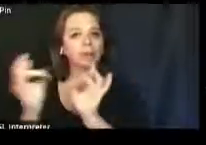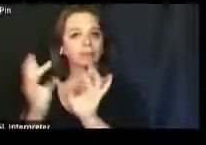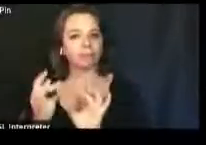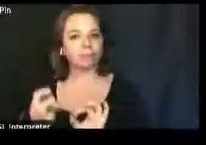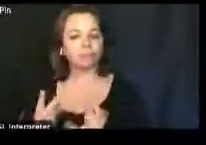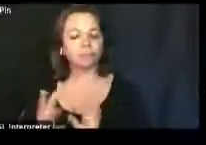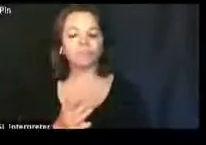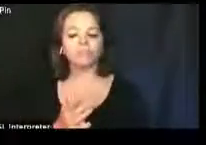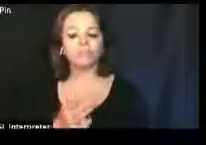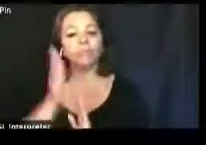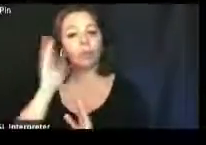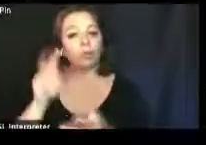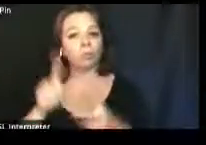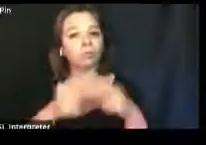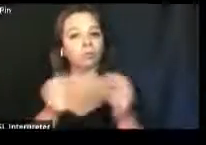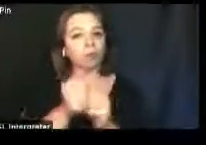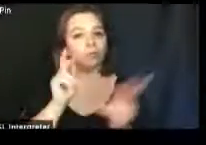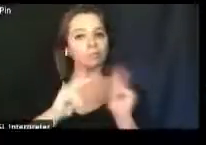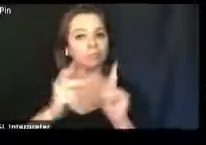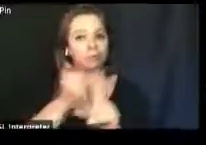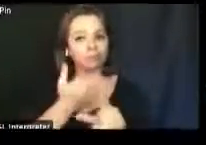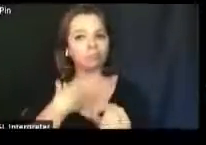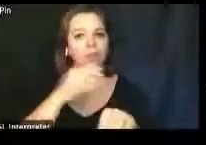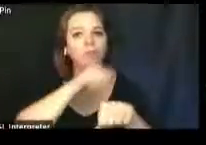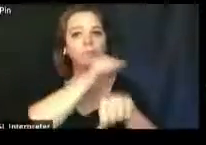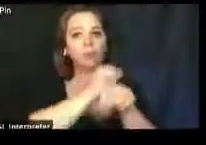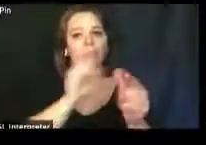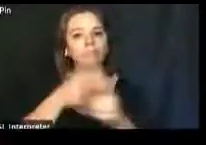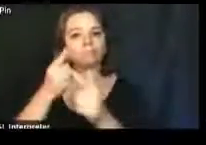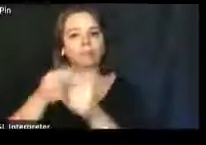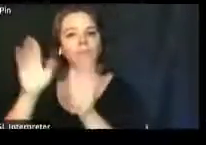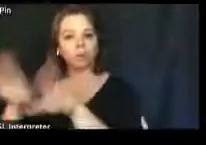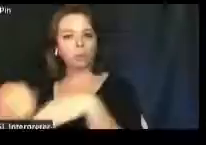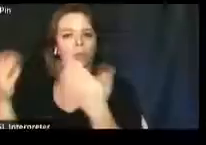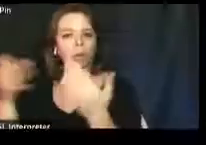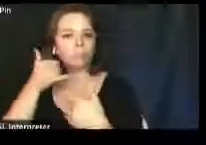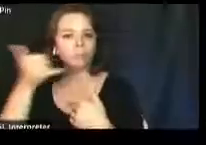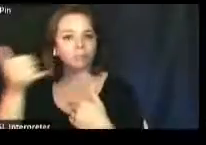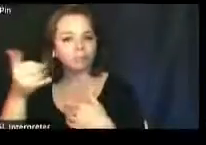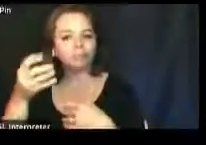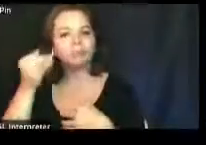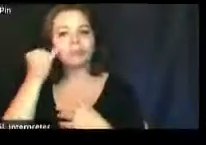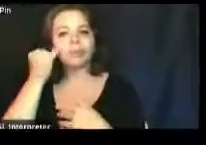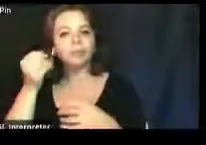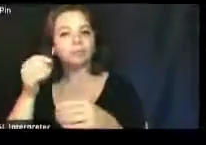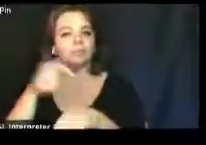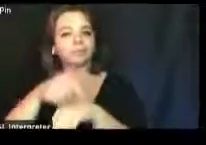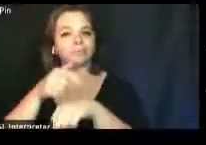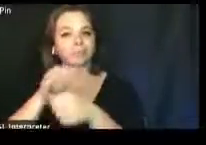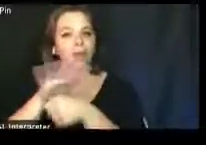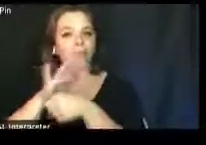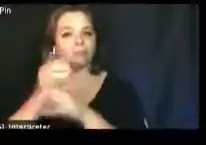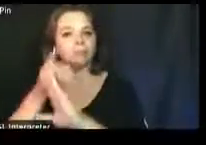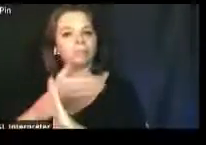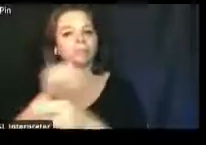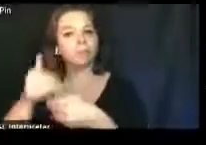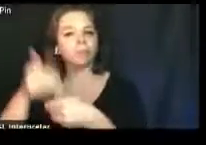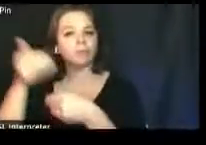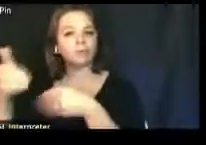people who are registered and then open up the phone lines if there is time before the next session. Katie?